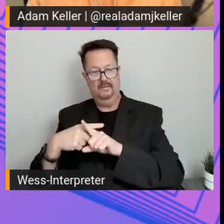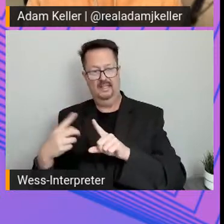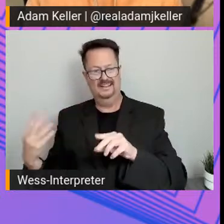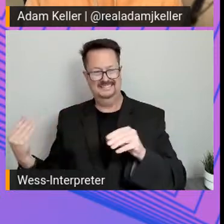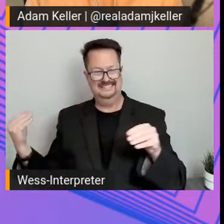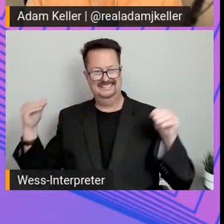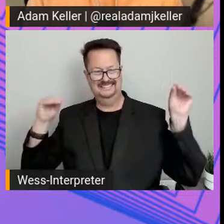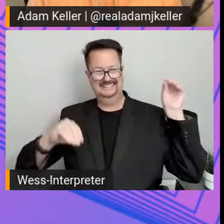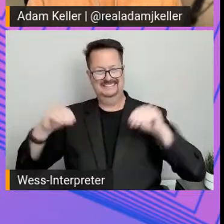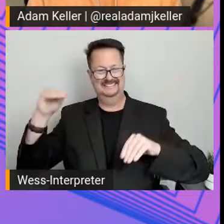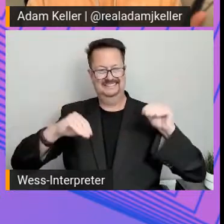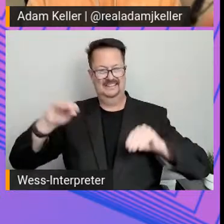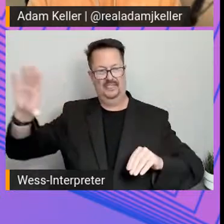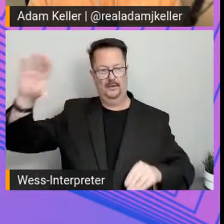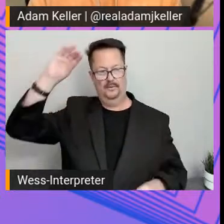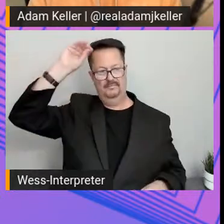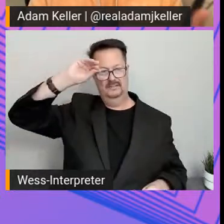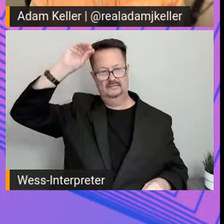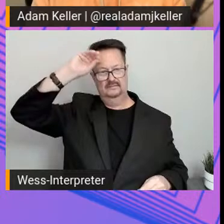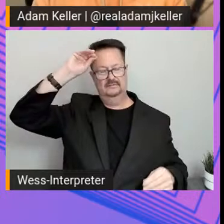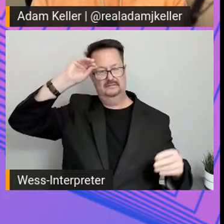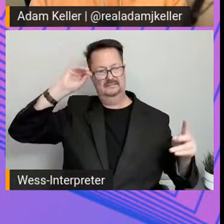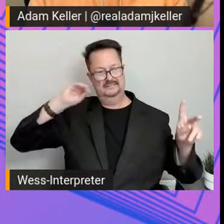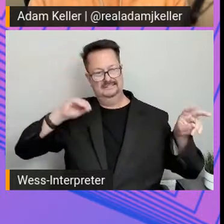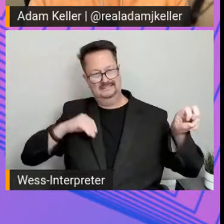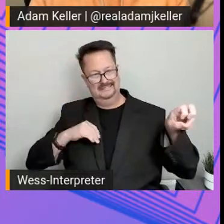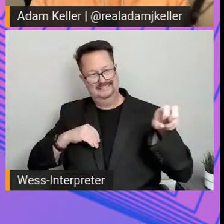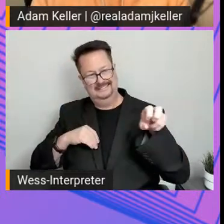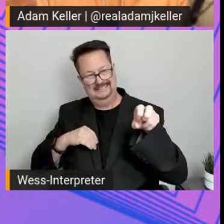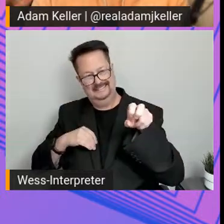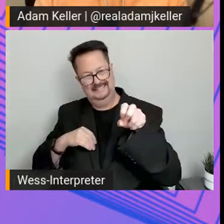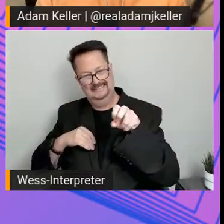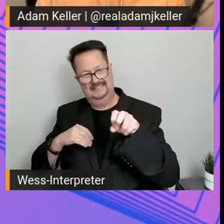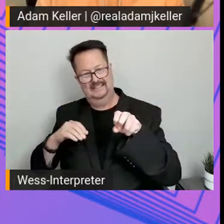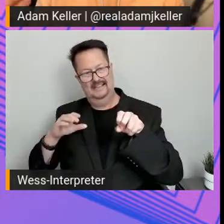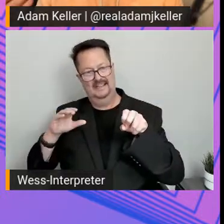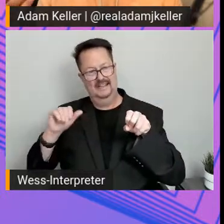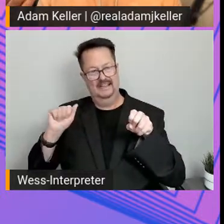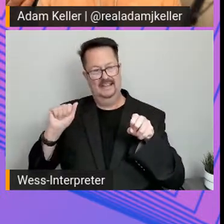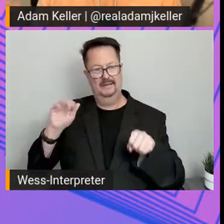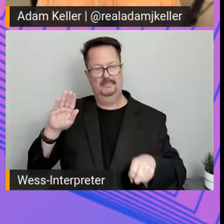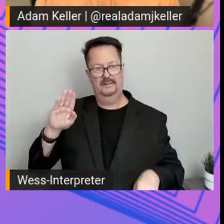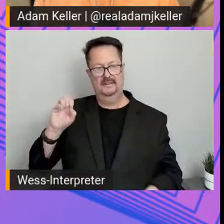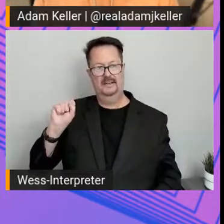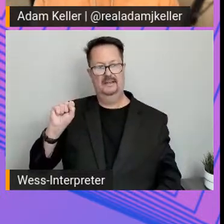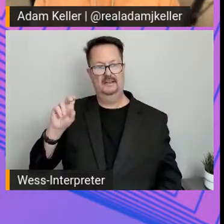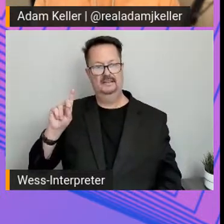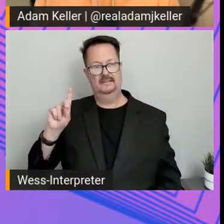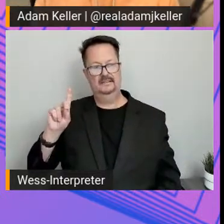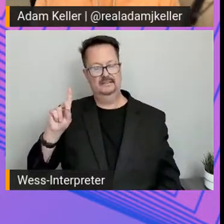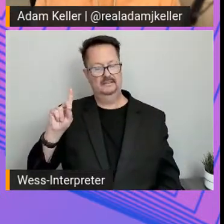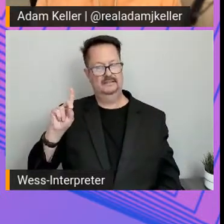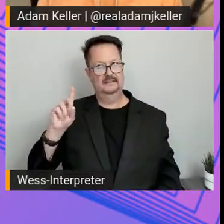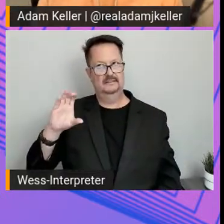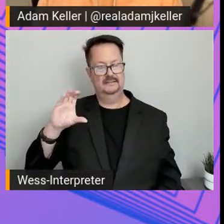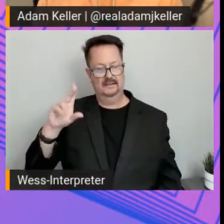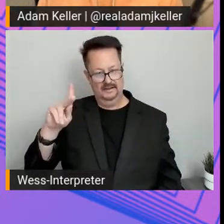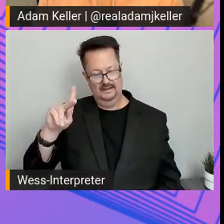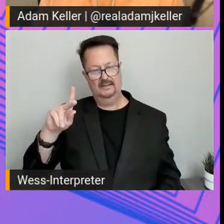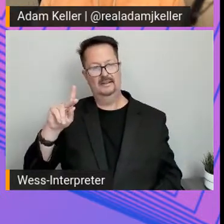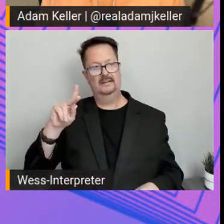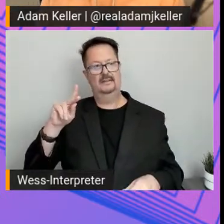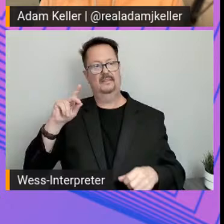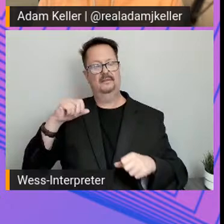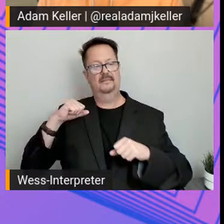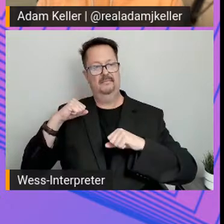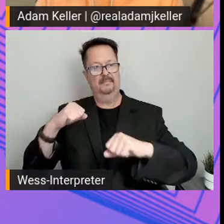CDK. So they migrated from CloudFormation to the AWS CDK to leverage the power of using a programming language,